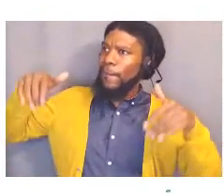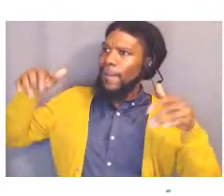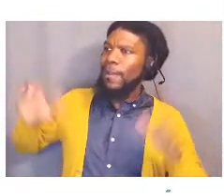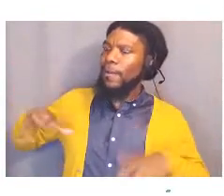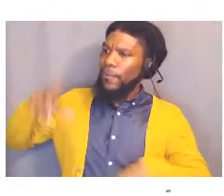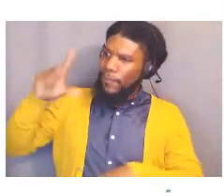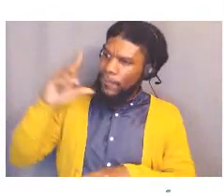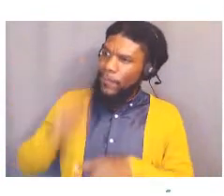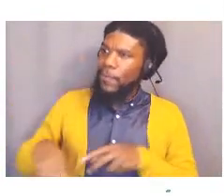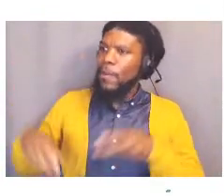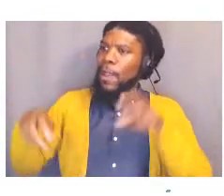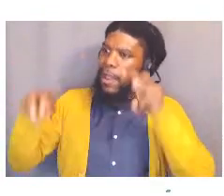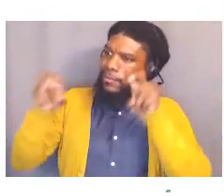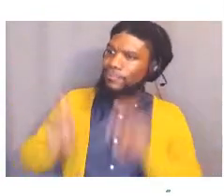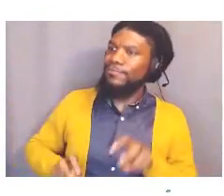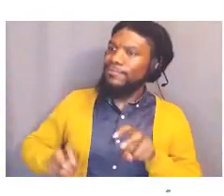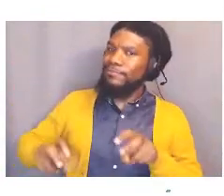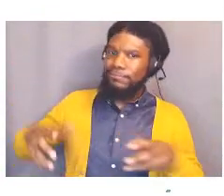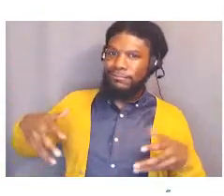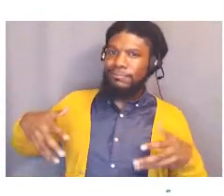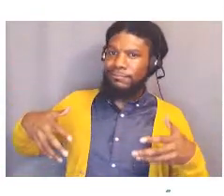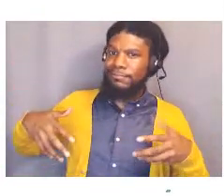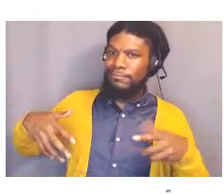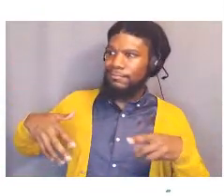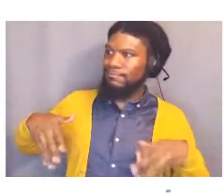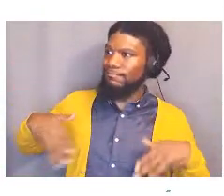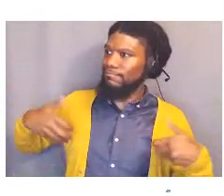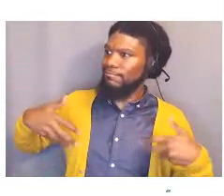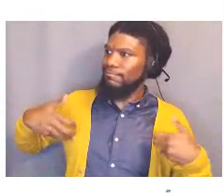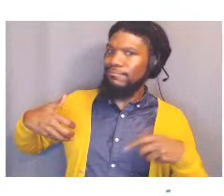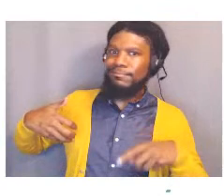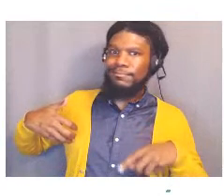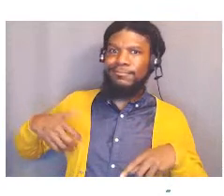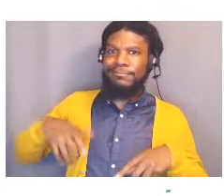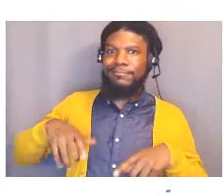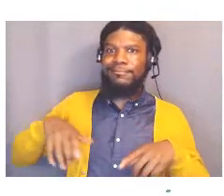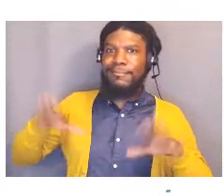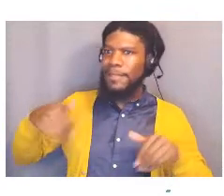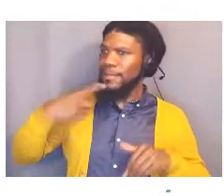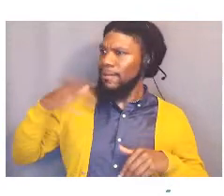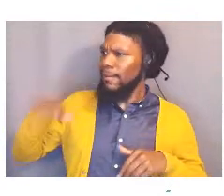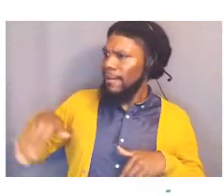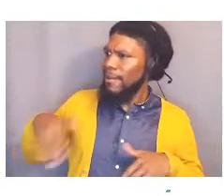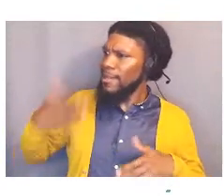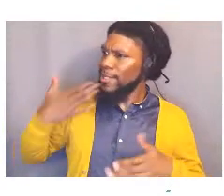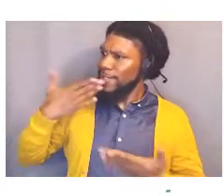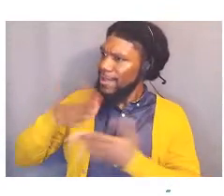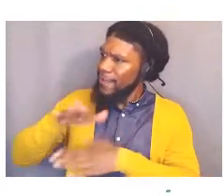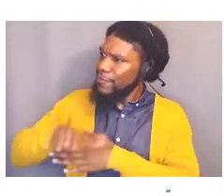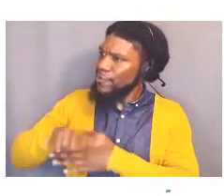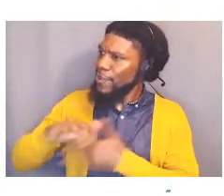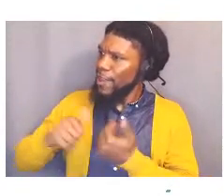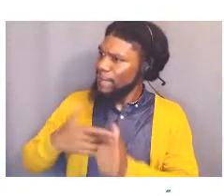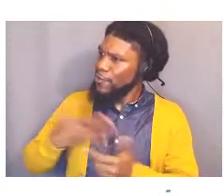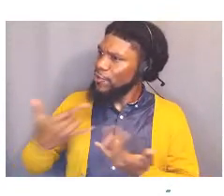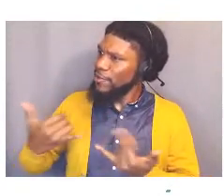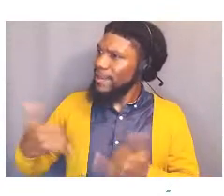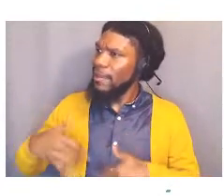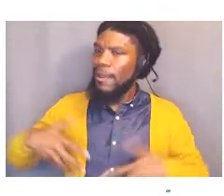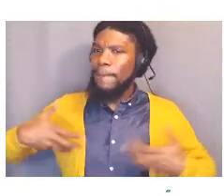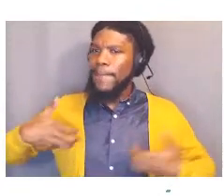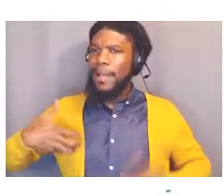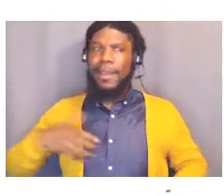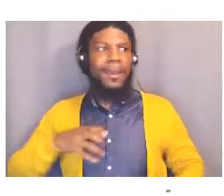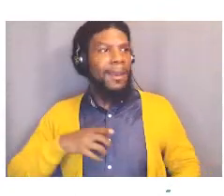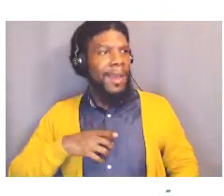monkey. Good afternoon, sir. How you feeling today? And the monkey says, oh, I'm